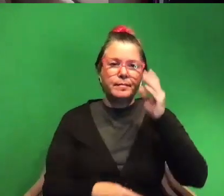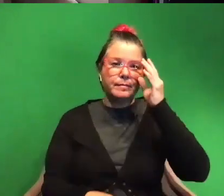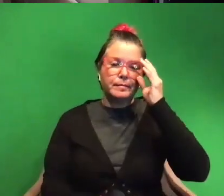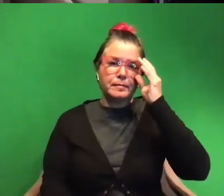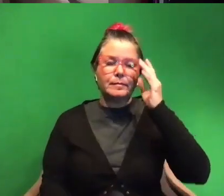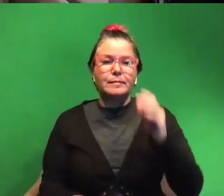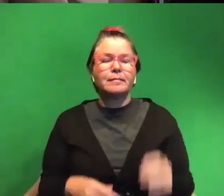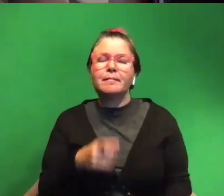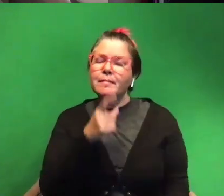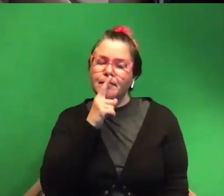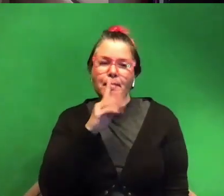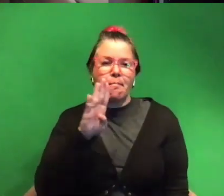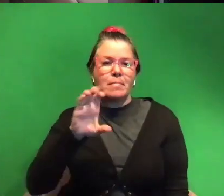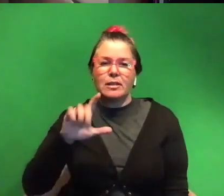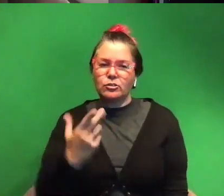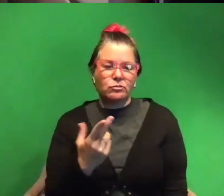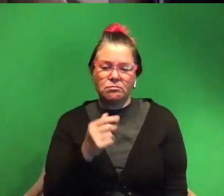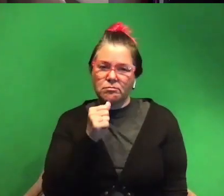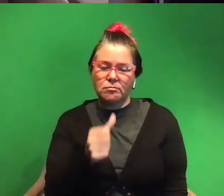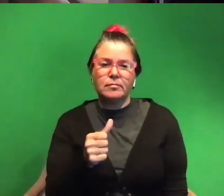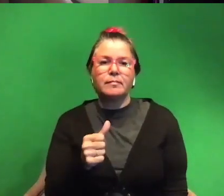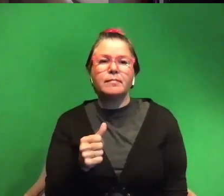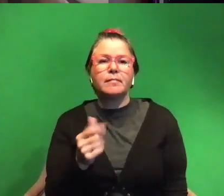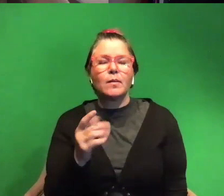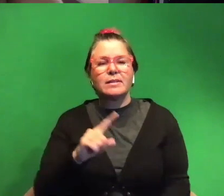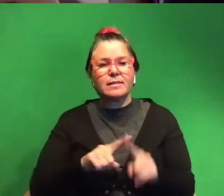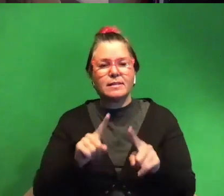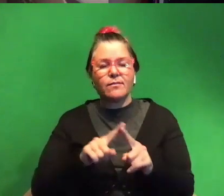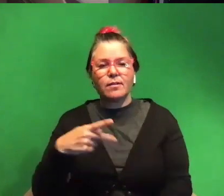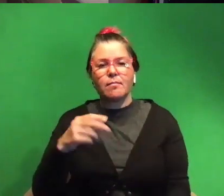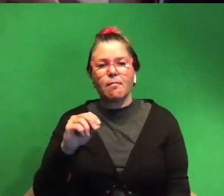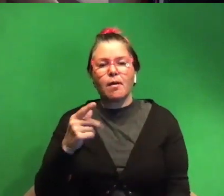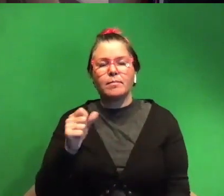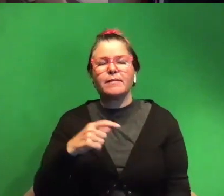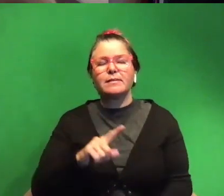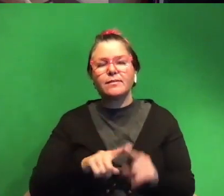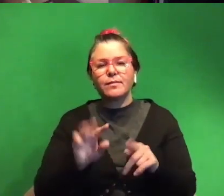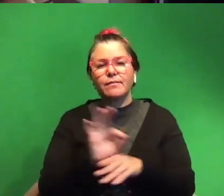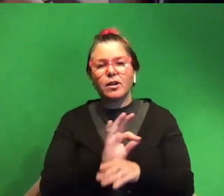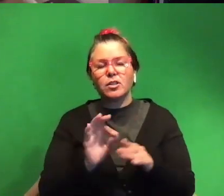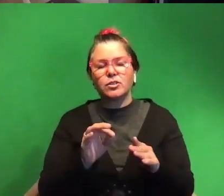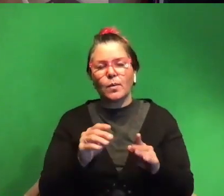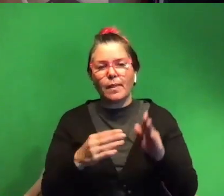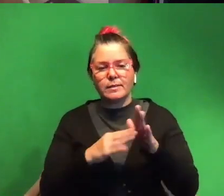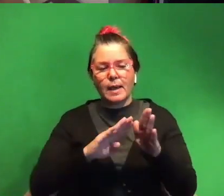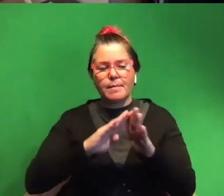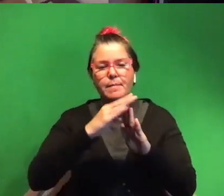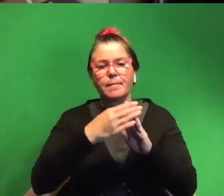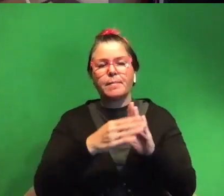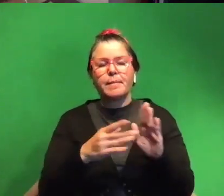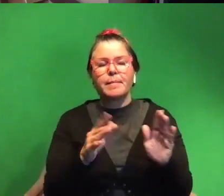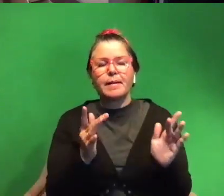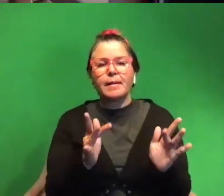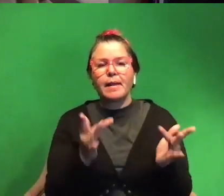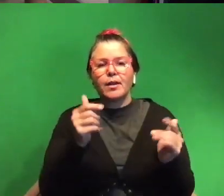necessarily bleaching. It's because different polyps can have different functions on them. So along the tops, they might be a little bit paler in